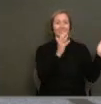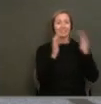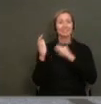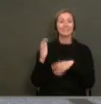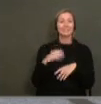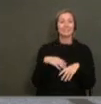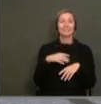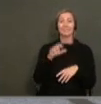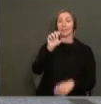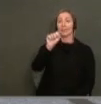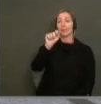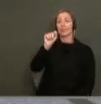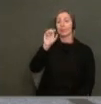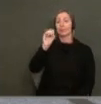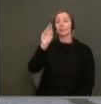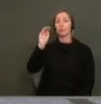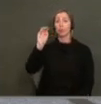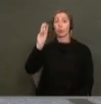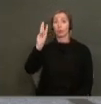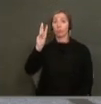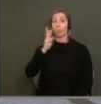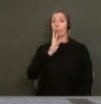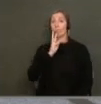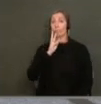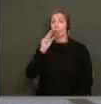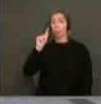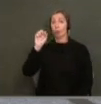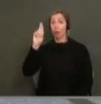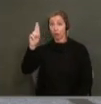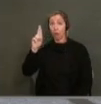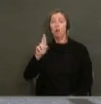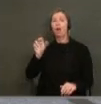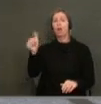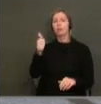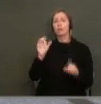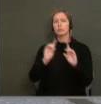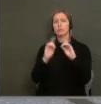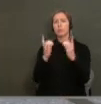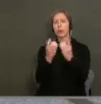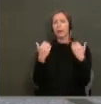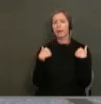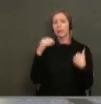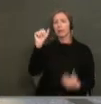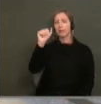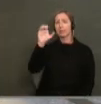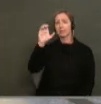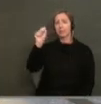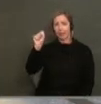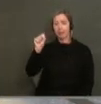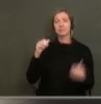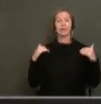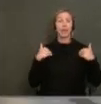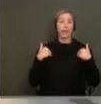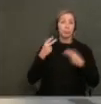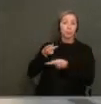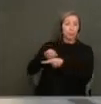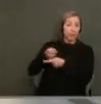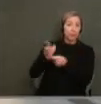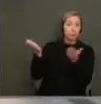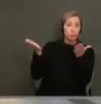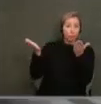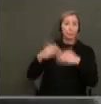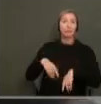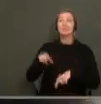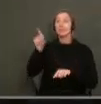Stormwater? Can I hear it from Stormwater? All right. Okay. What other departments do we have here? ACS, Animal Care Services. Yeah.